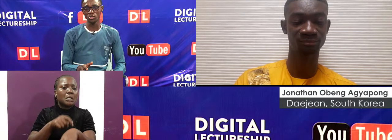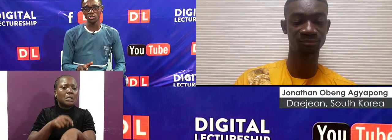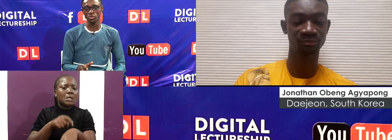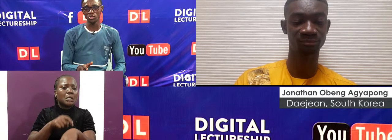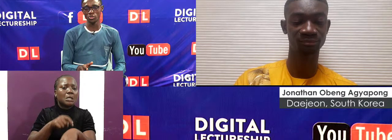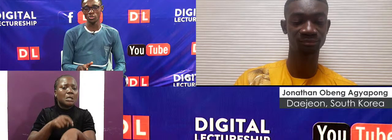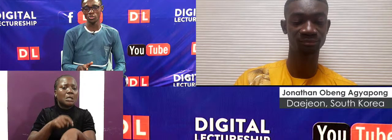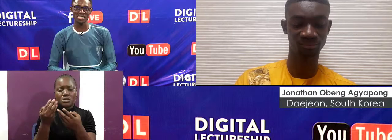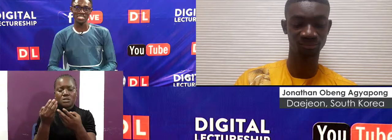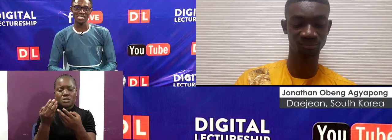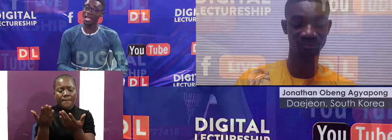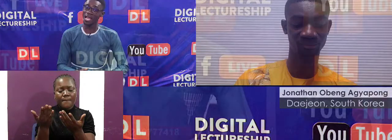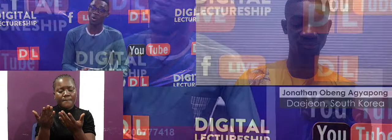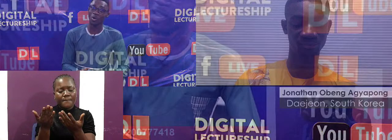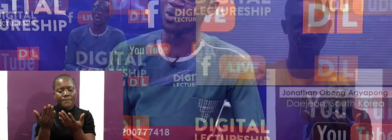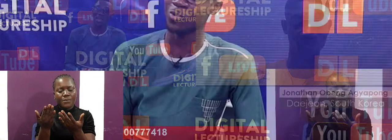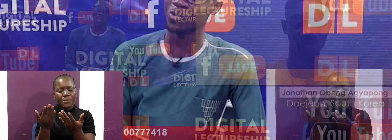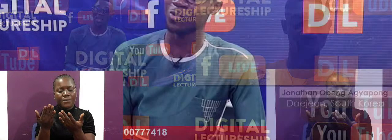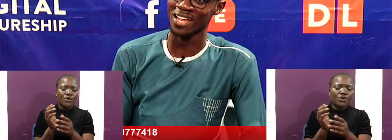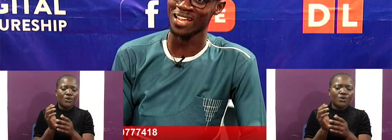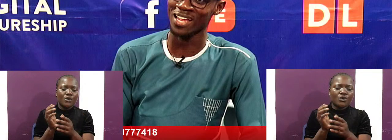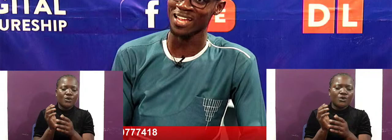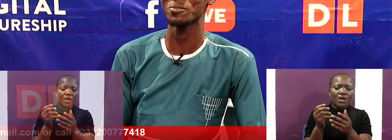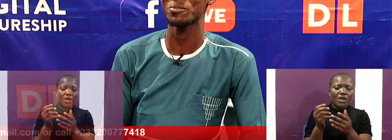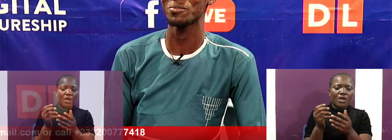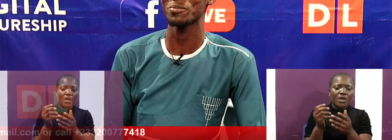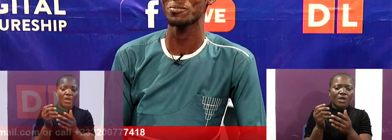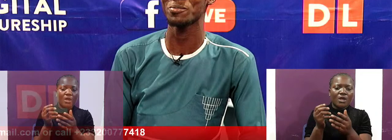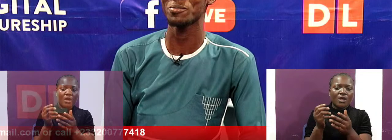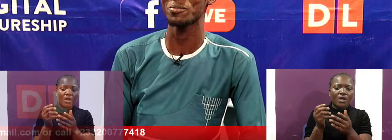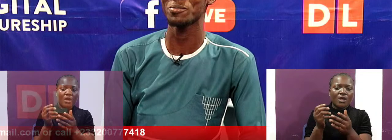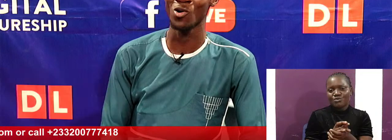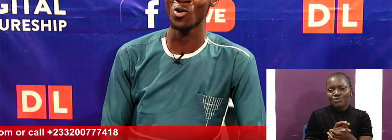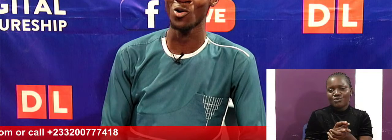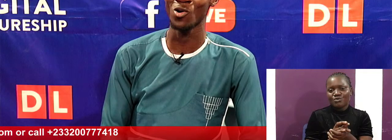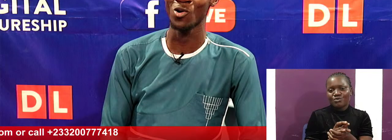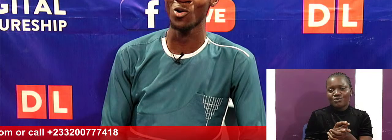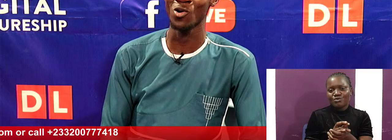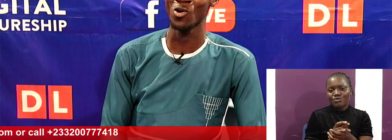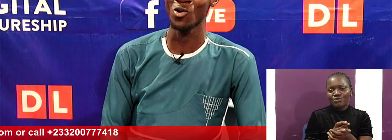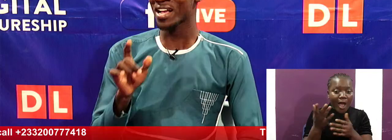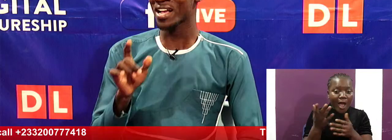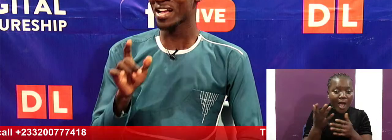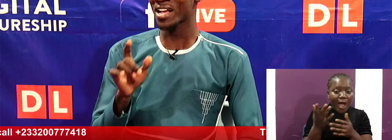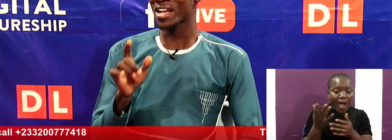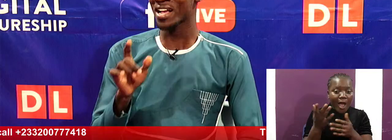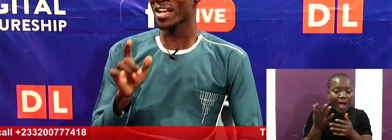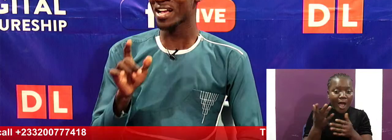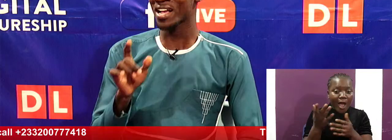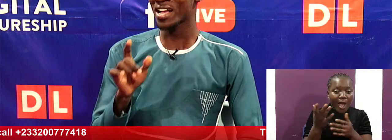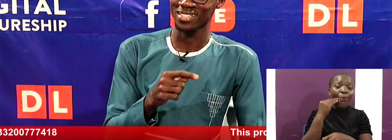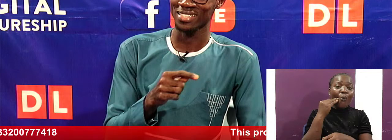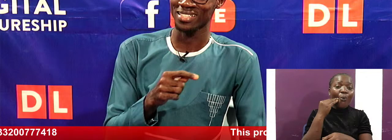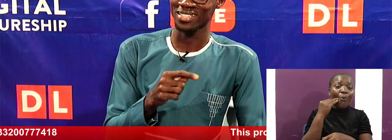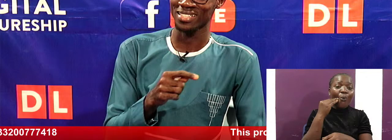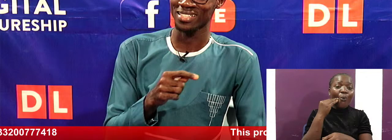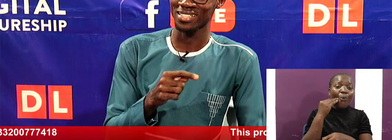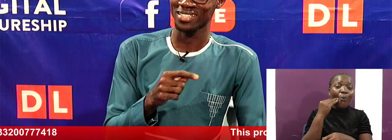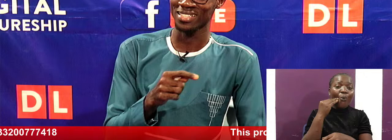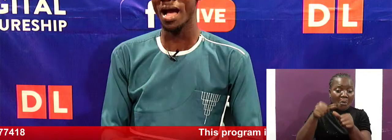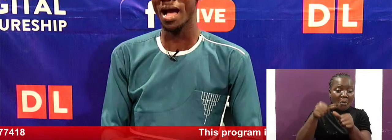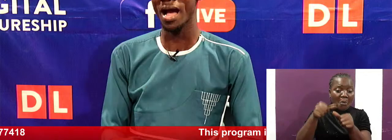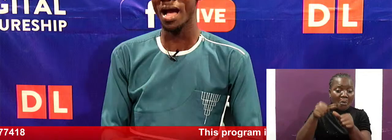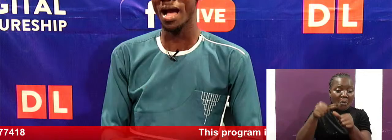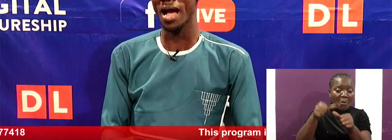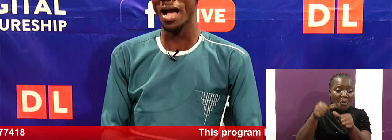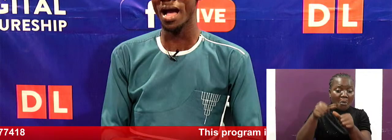Na interestingly, yes, speaker wano eneno en yam ni adofonum. Oh yes. Se wo kaya day one. Preacher den de ba